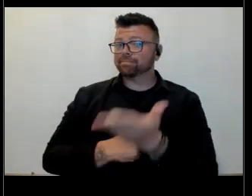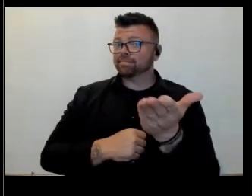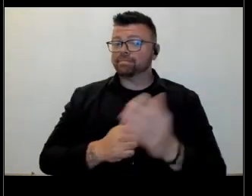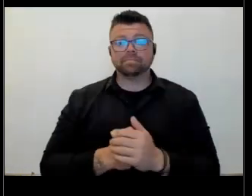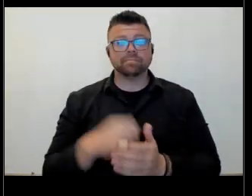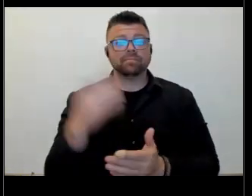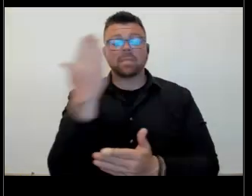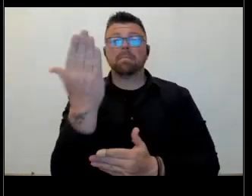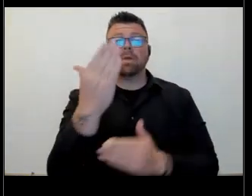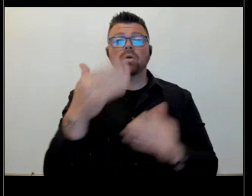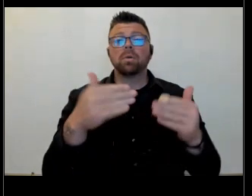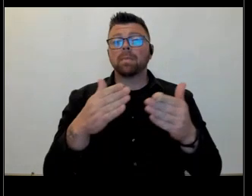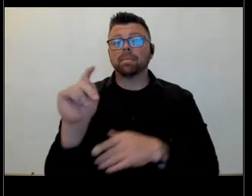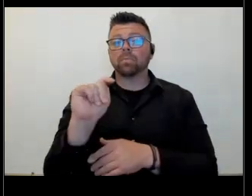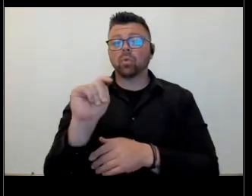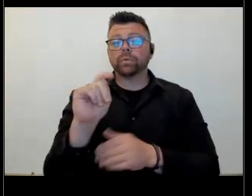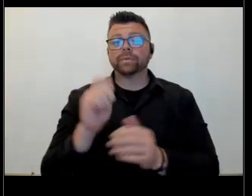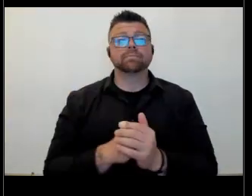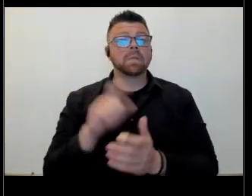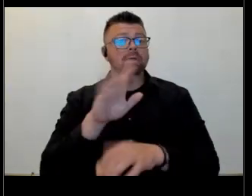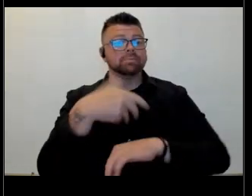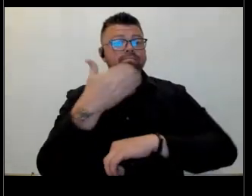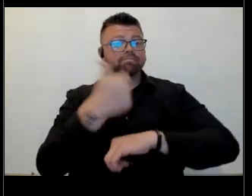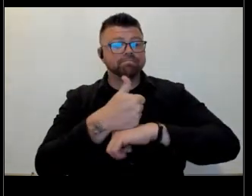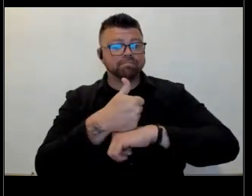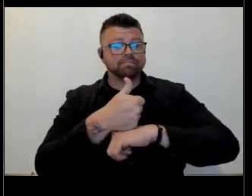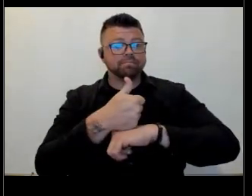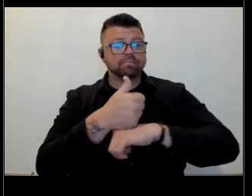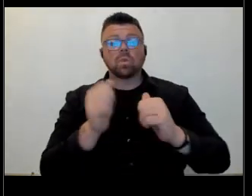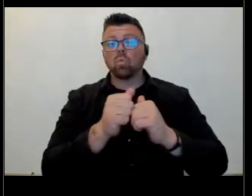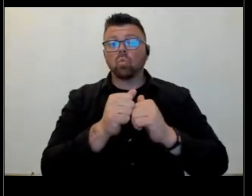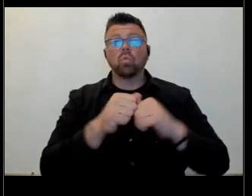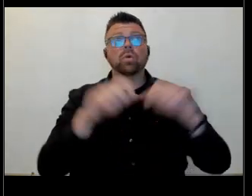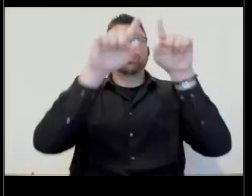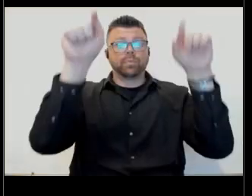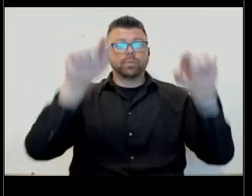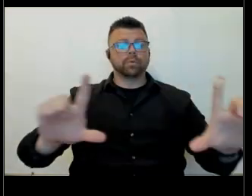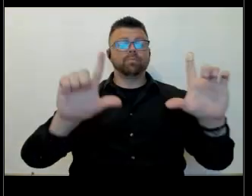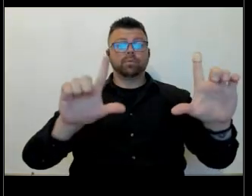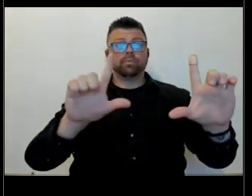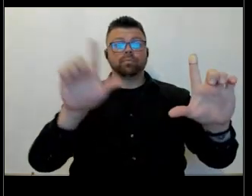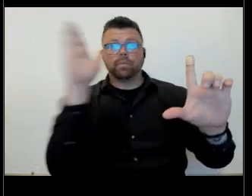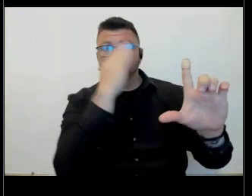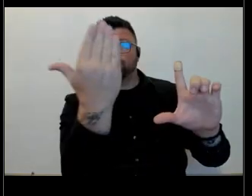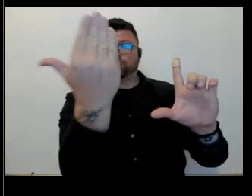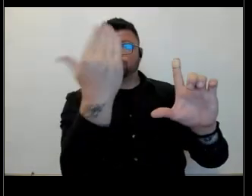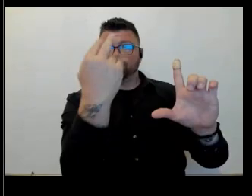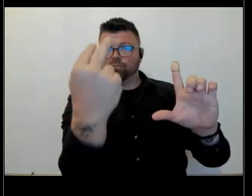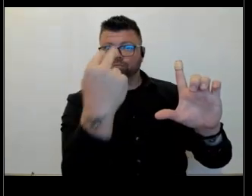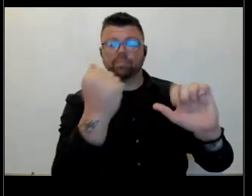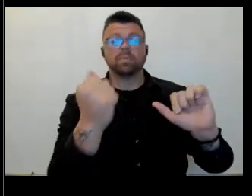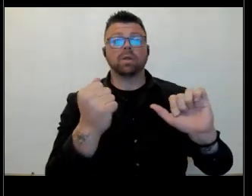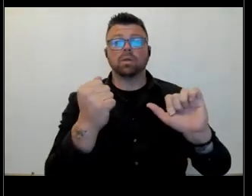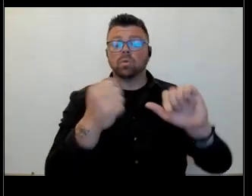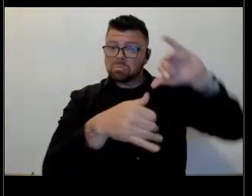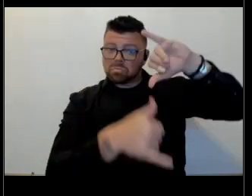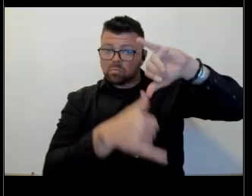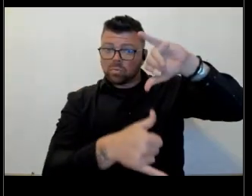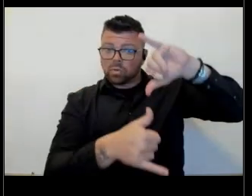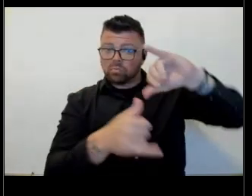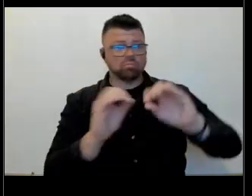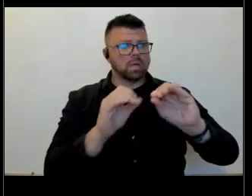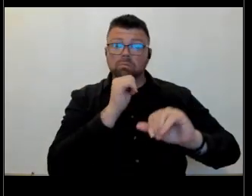Mirrors in public toilets must be mounted with the bottom reflective edge no higher than blank above